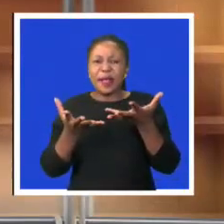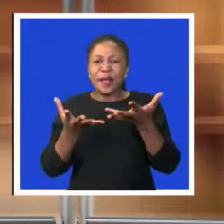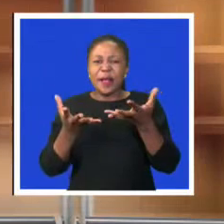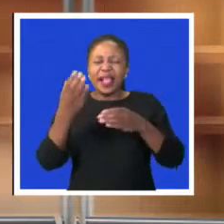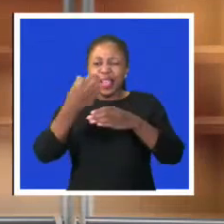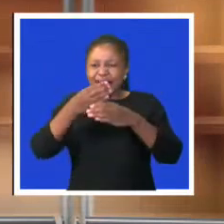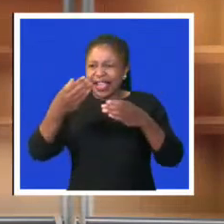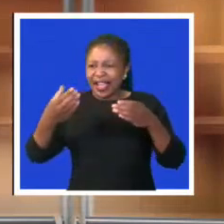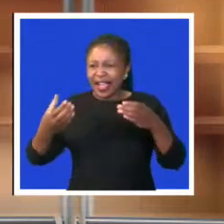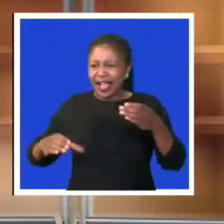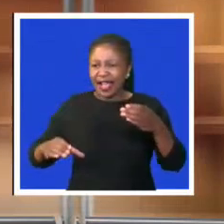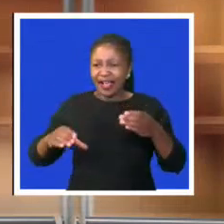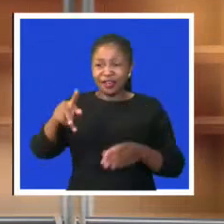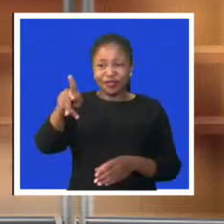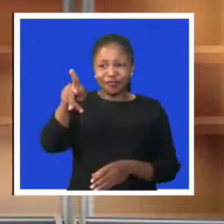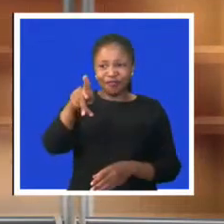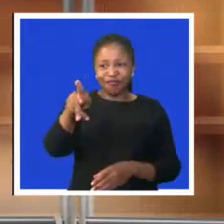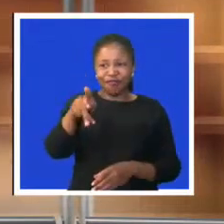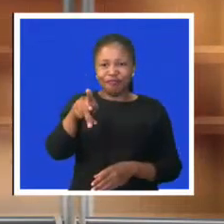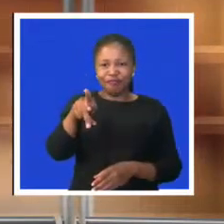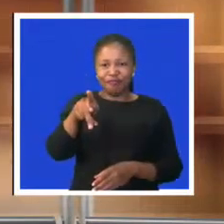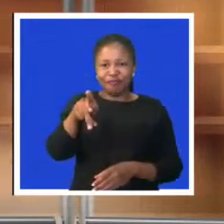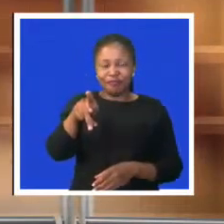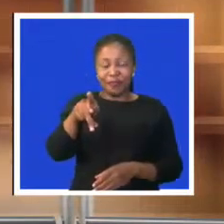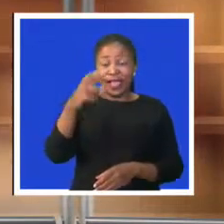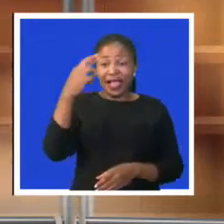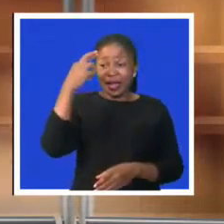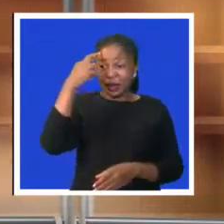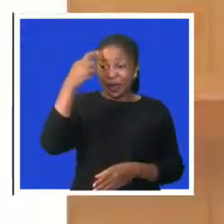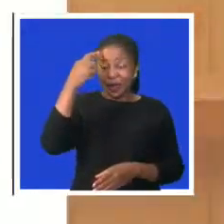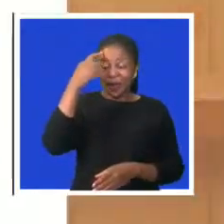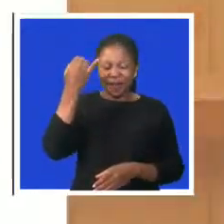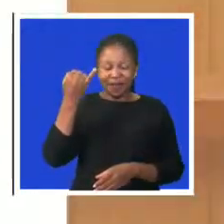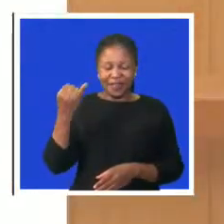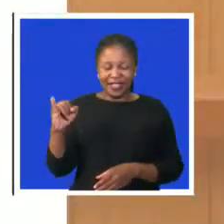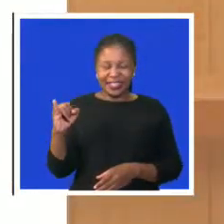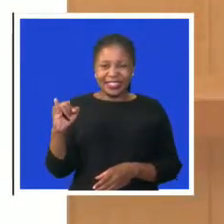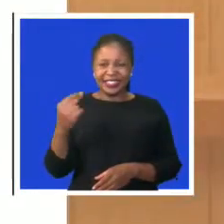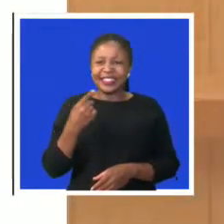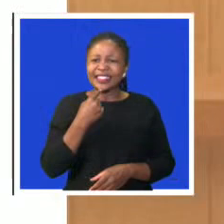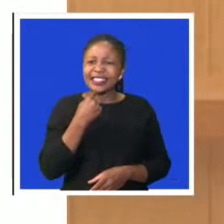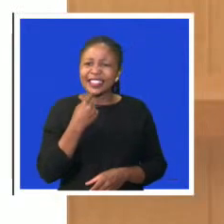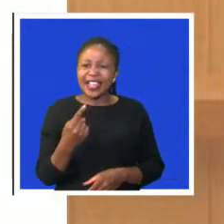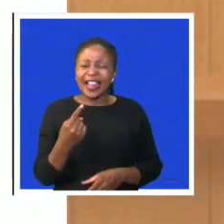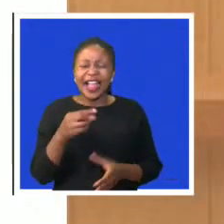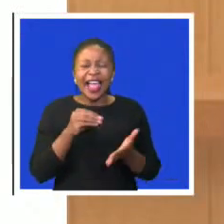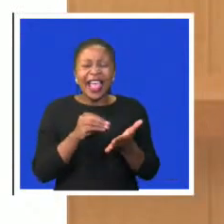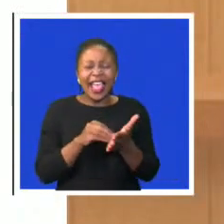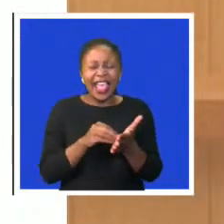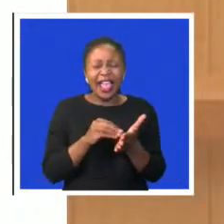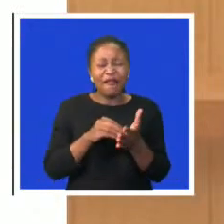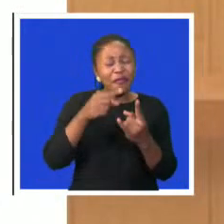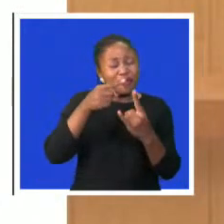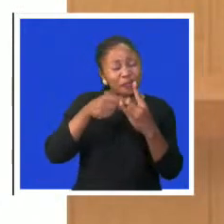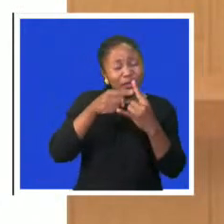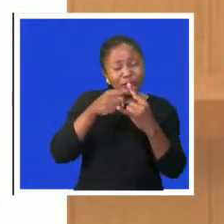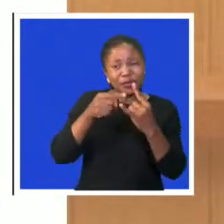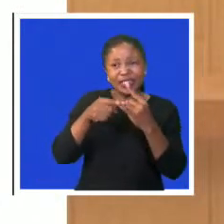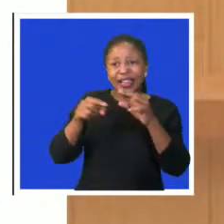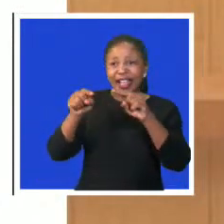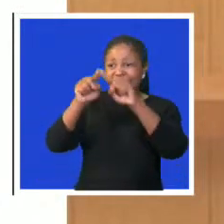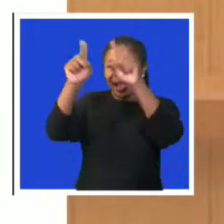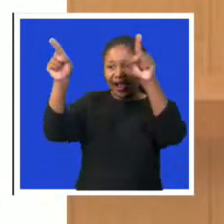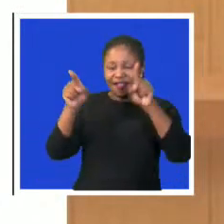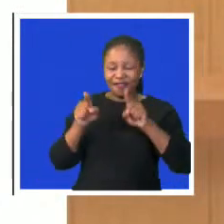Palestine lies between Africa and the Middle East. As we can see, dear learner, in our map there, we can see Egypt